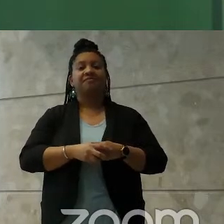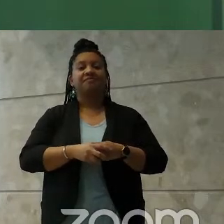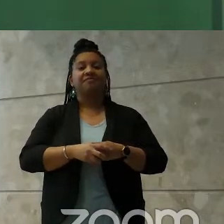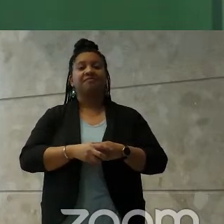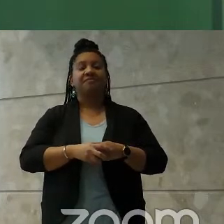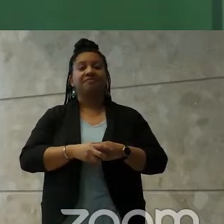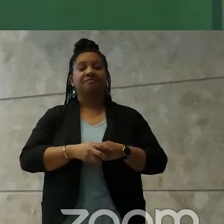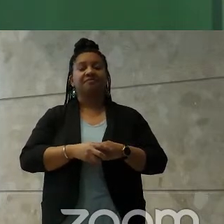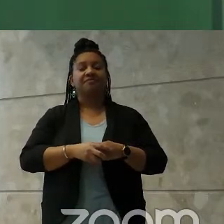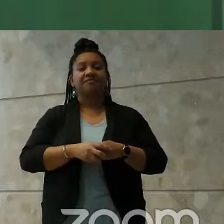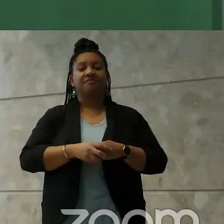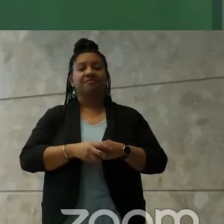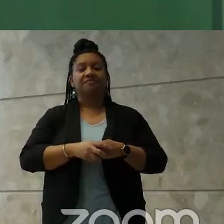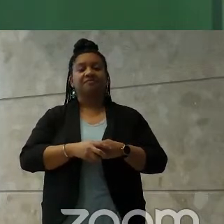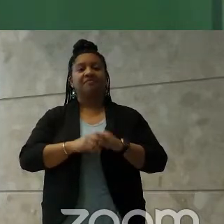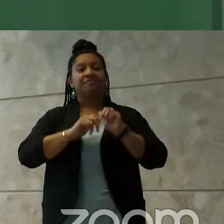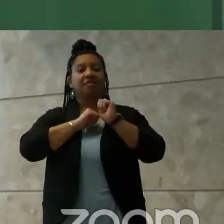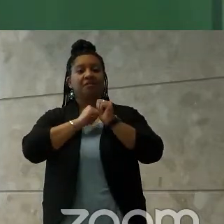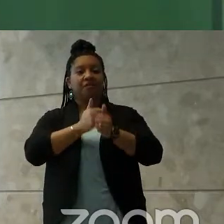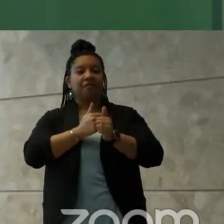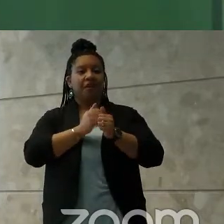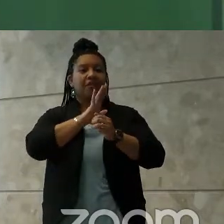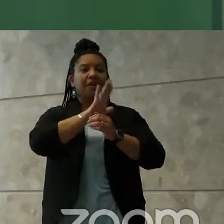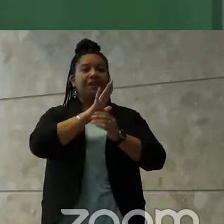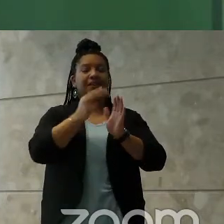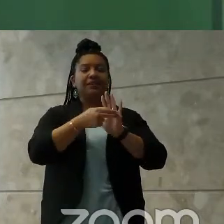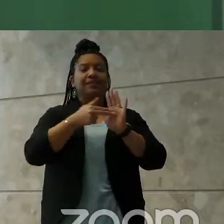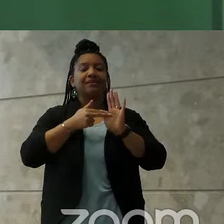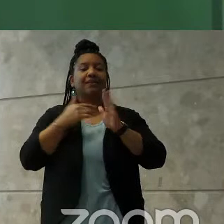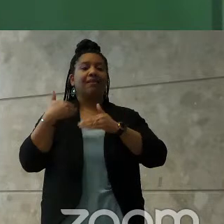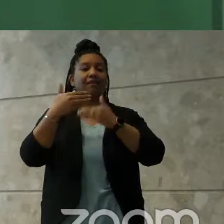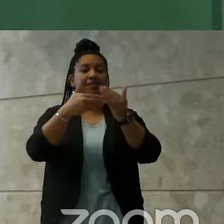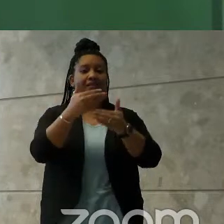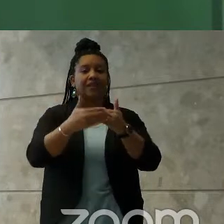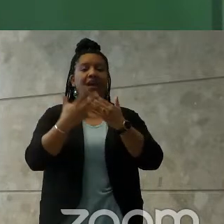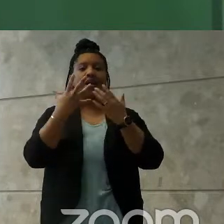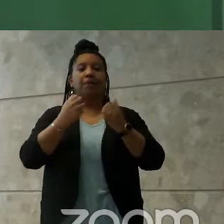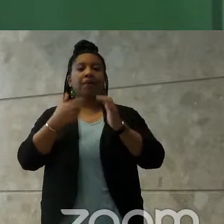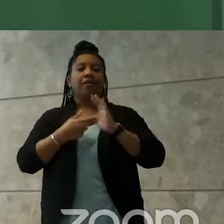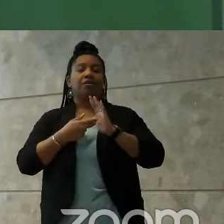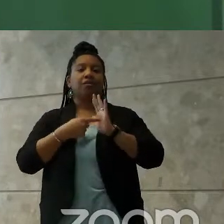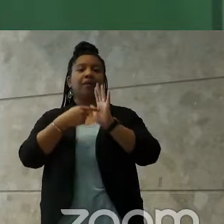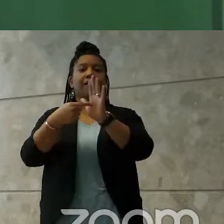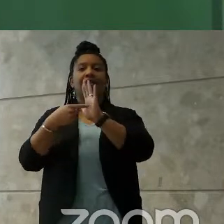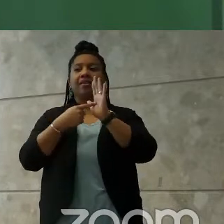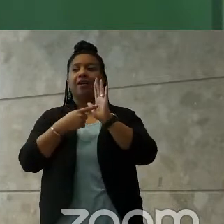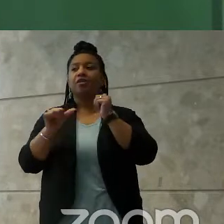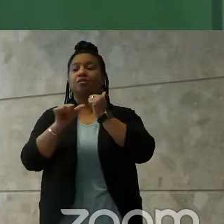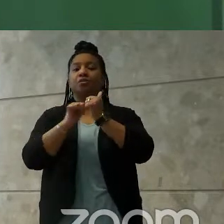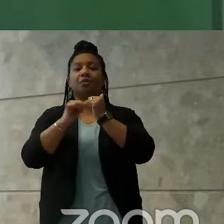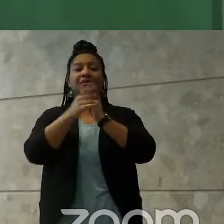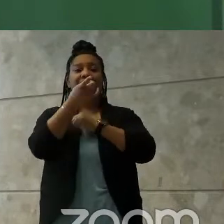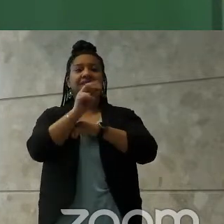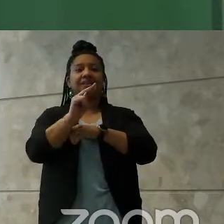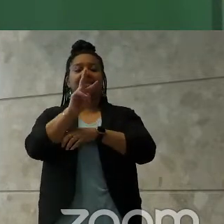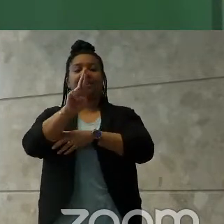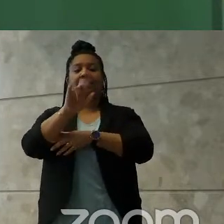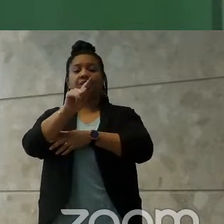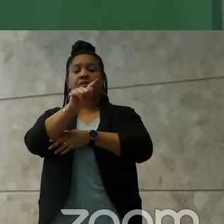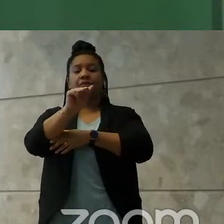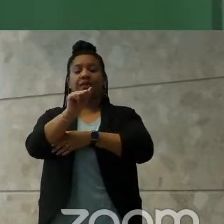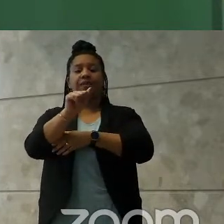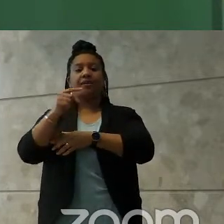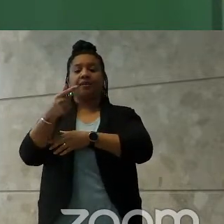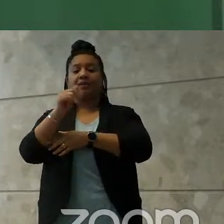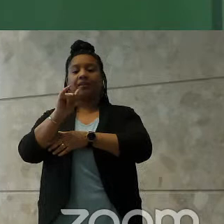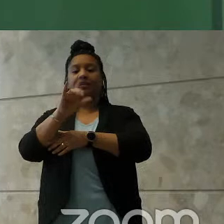Following in his legacy, I also want to highlight our Associate Dean for Diversity and Campus Inclusion, Dr. Marita Gilbert. Dr. Gilbert and her